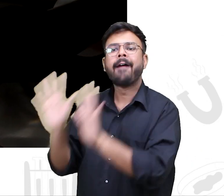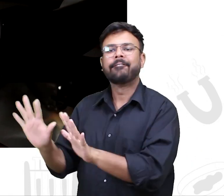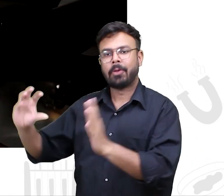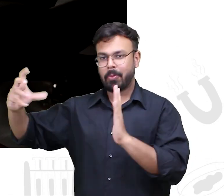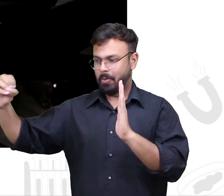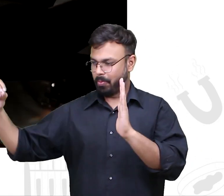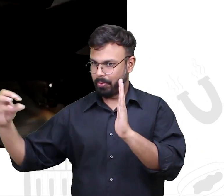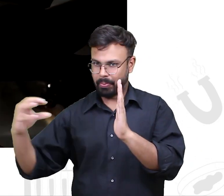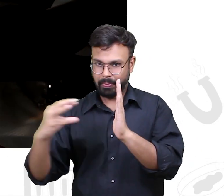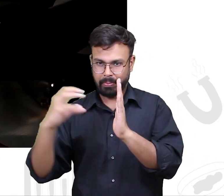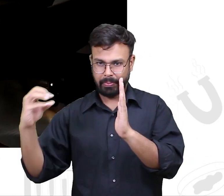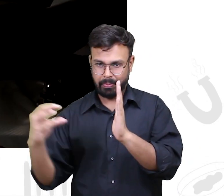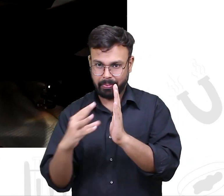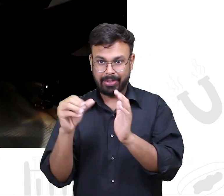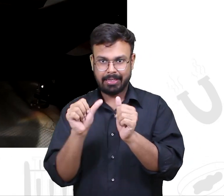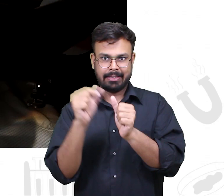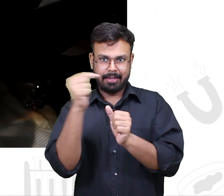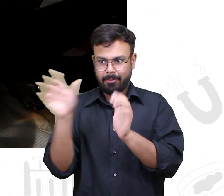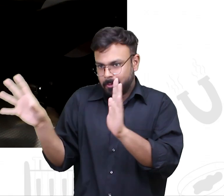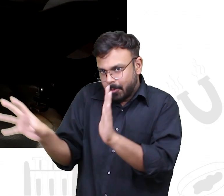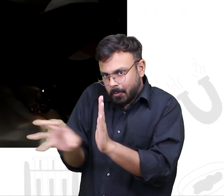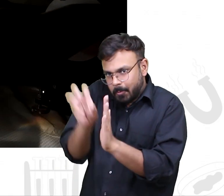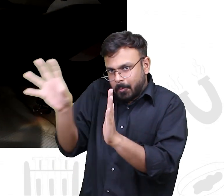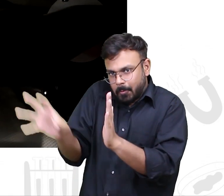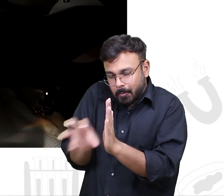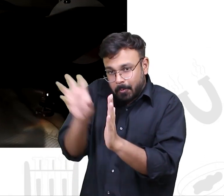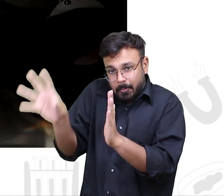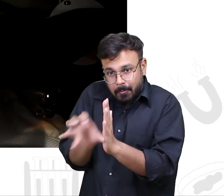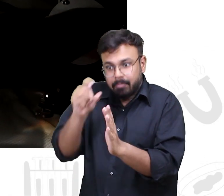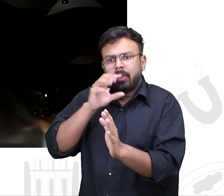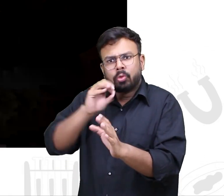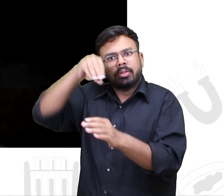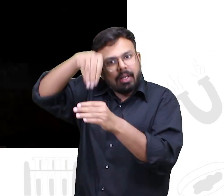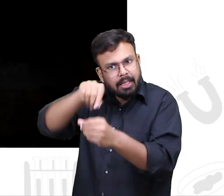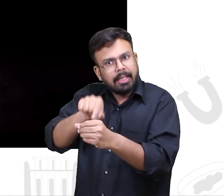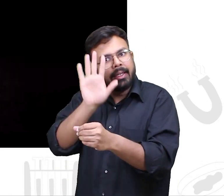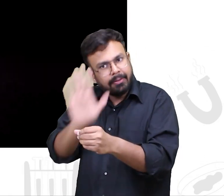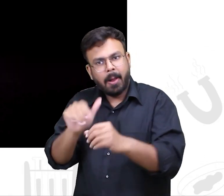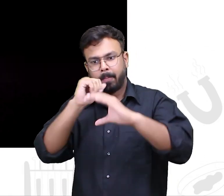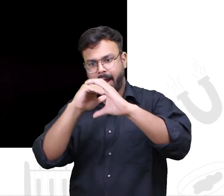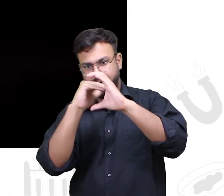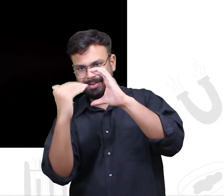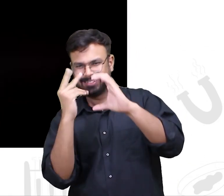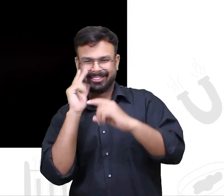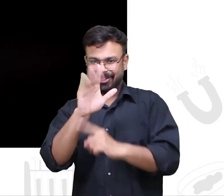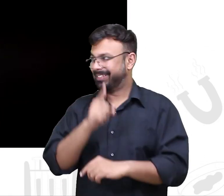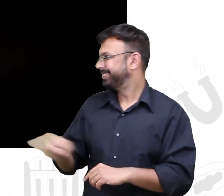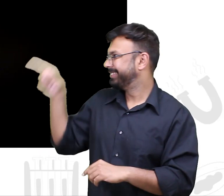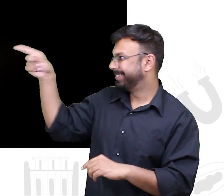produces photons, and those photons excite our anode, which is a paper electrode, and then this anode actually participates in water splitting